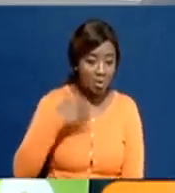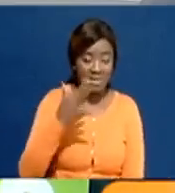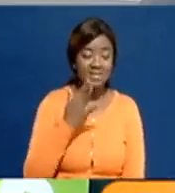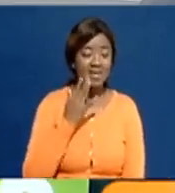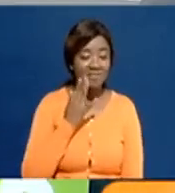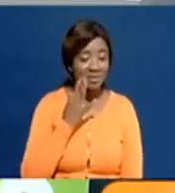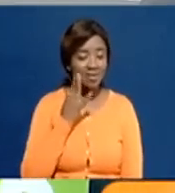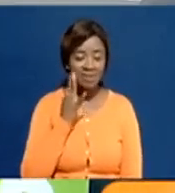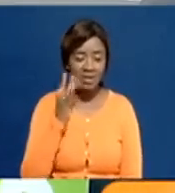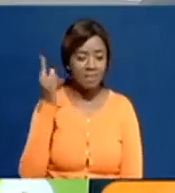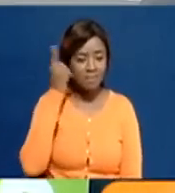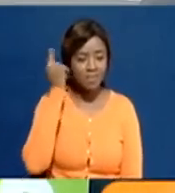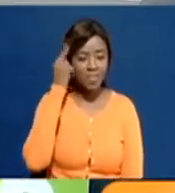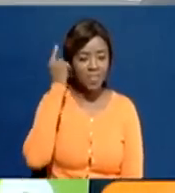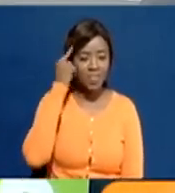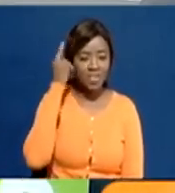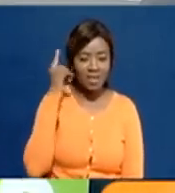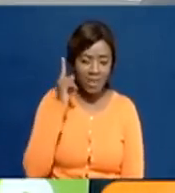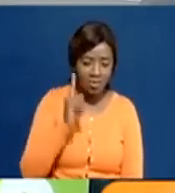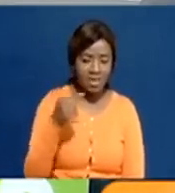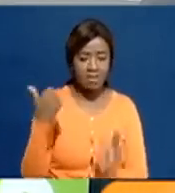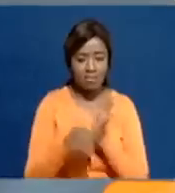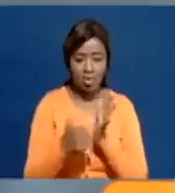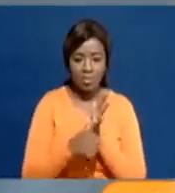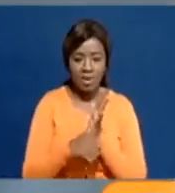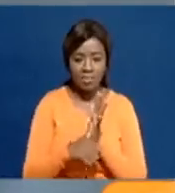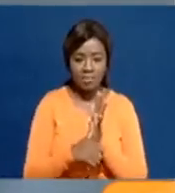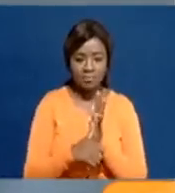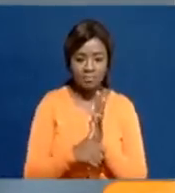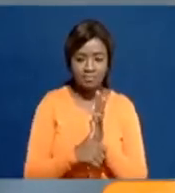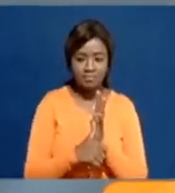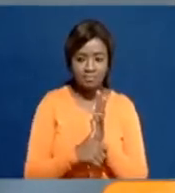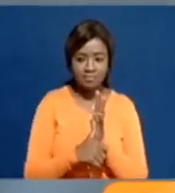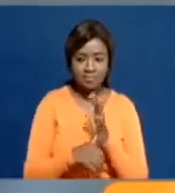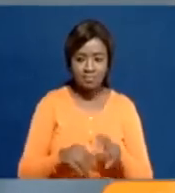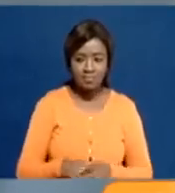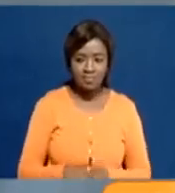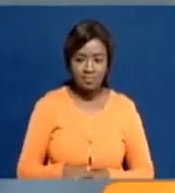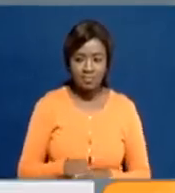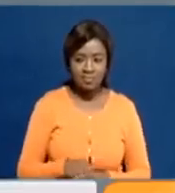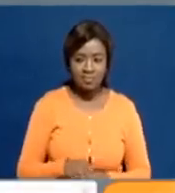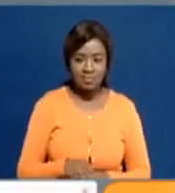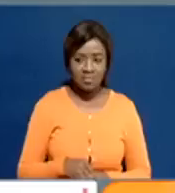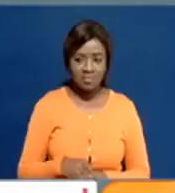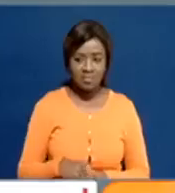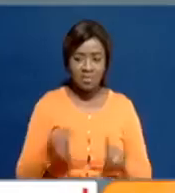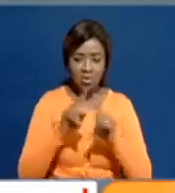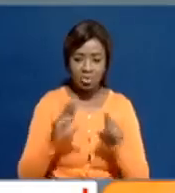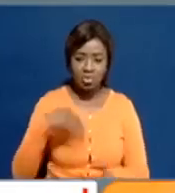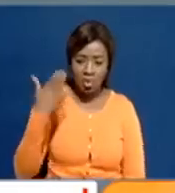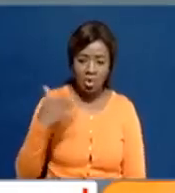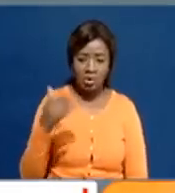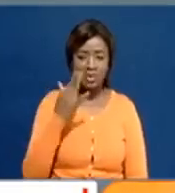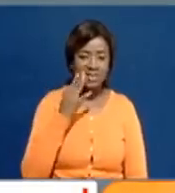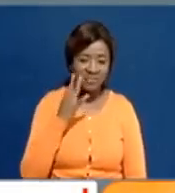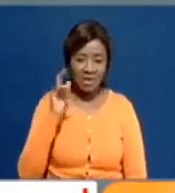beast, it doesn't go away. You have scars, they remind you, but you know that you have been battling. But every single day